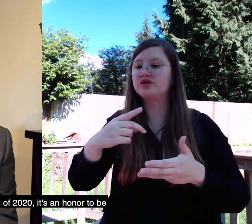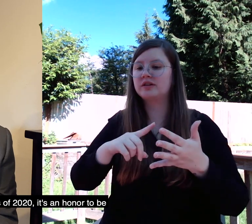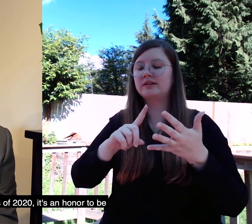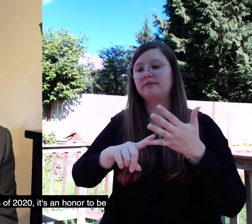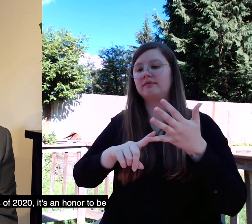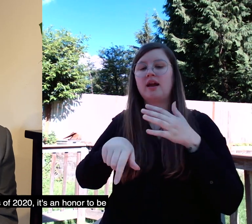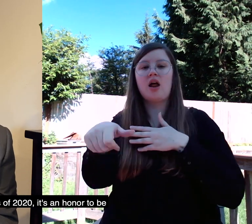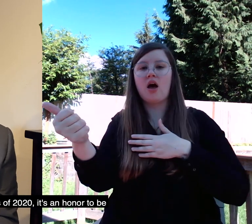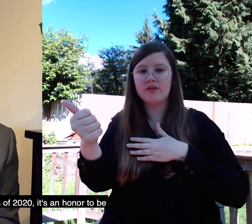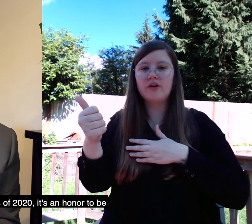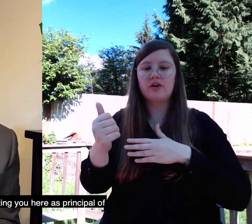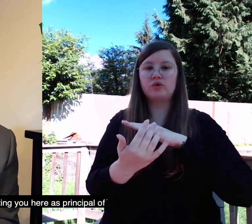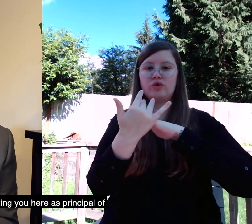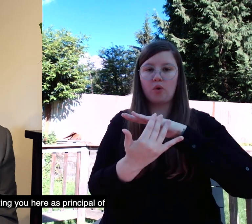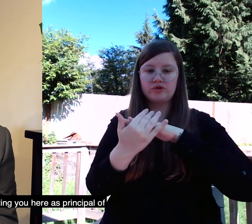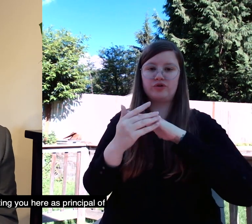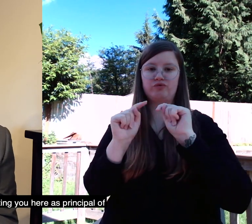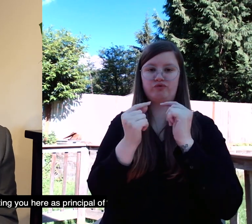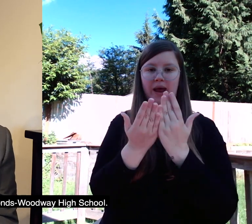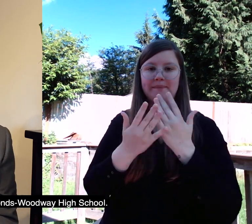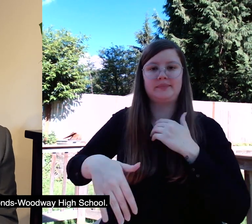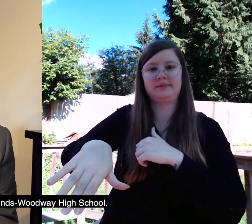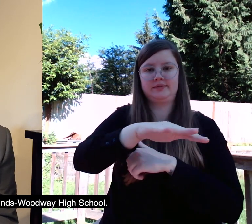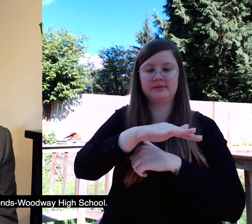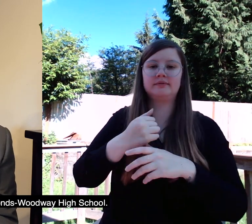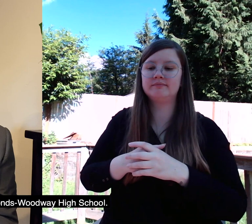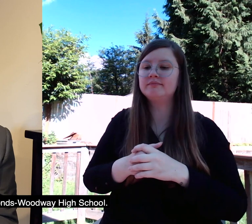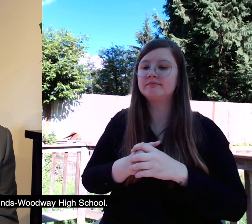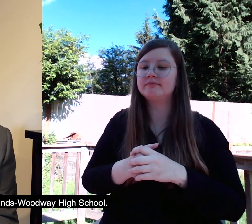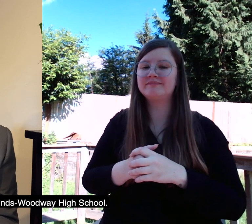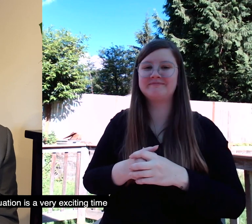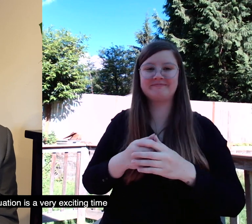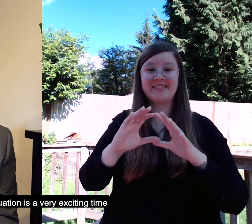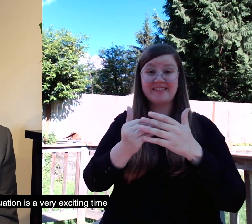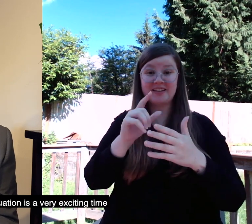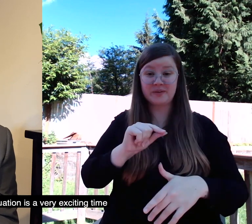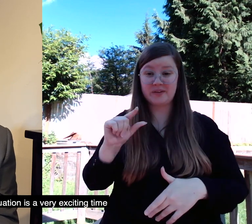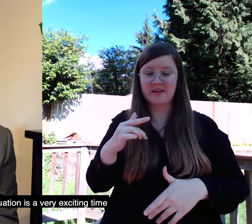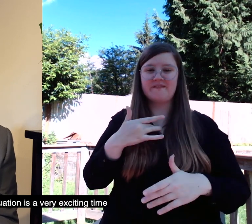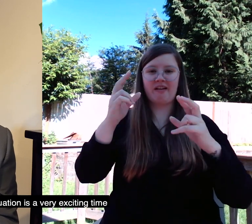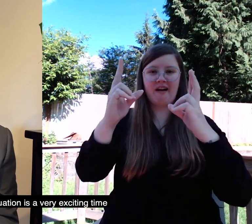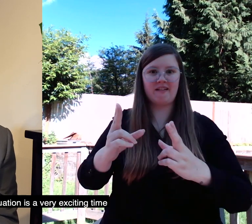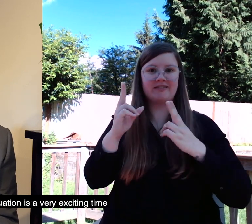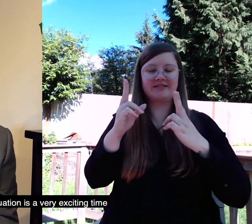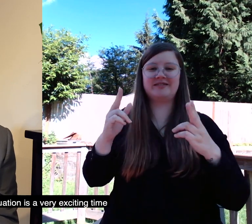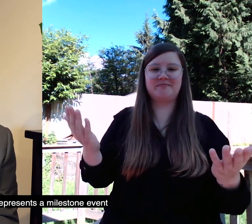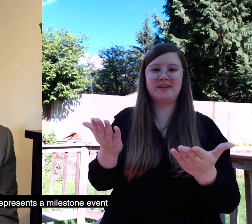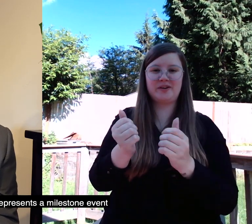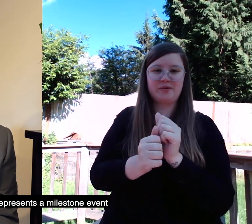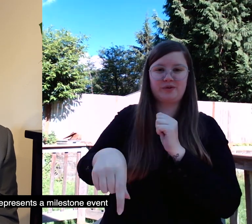Class of 2020, it's an honor to be greeting you here as Principal of Edmonds Woodbury High School. Graduation is a very exciting